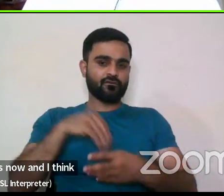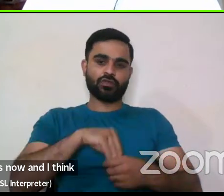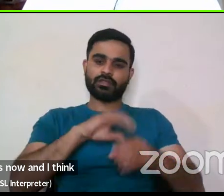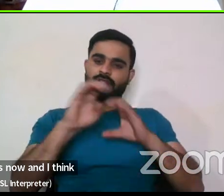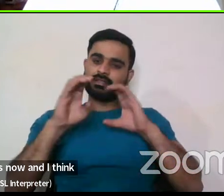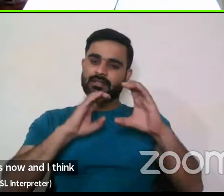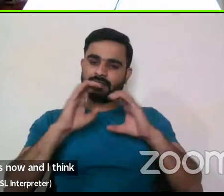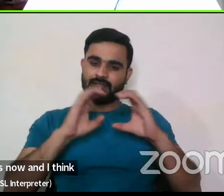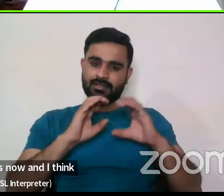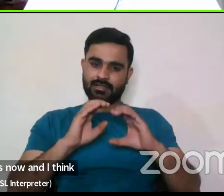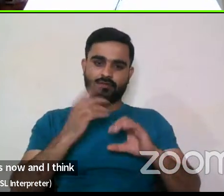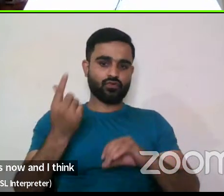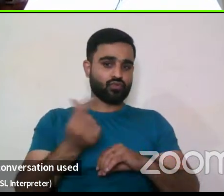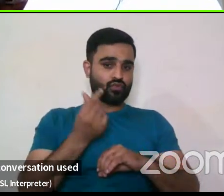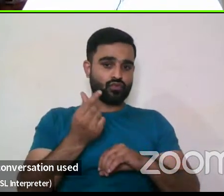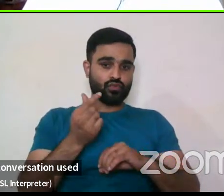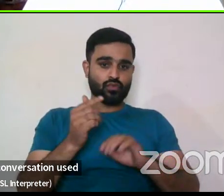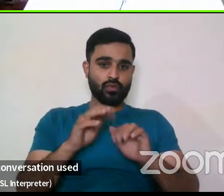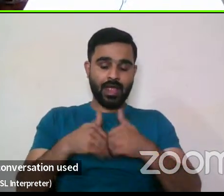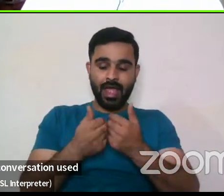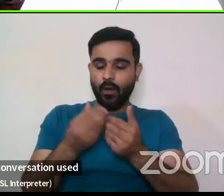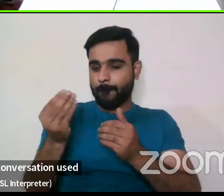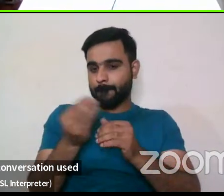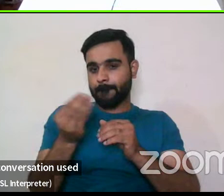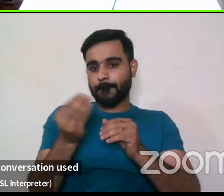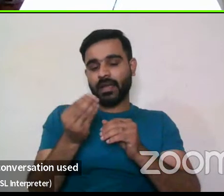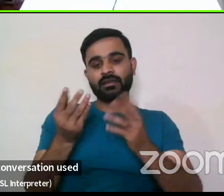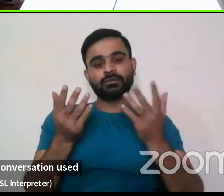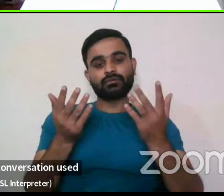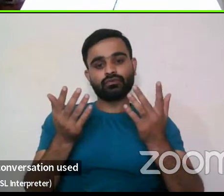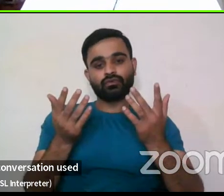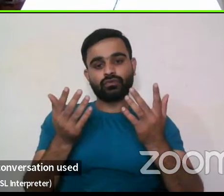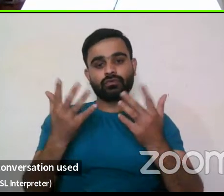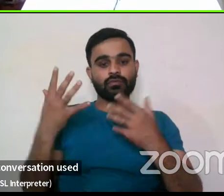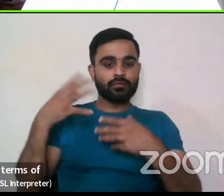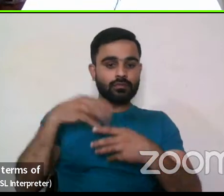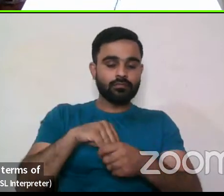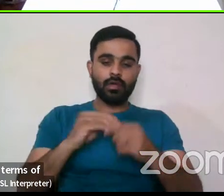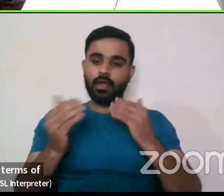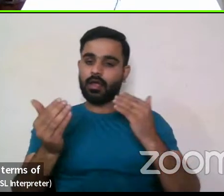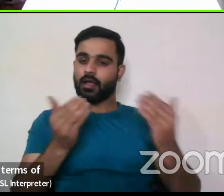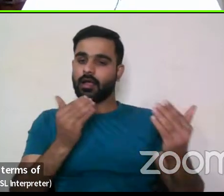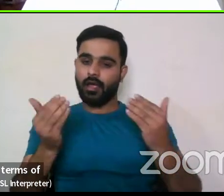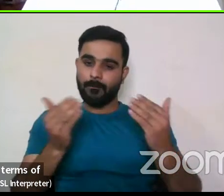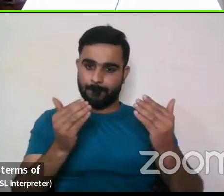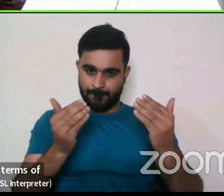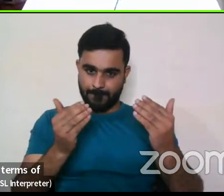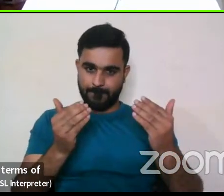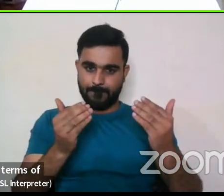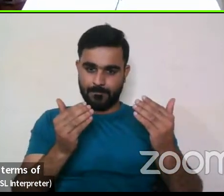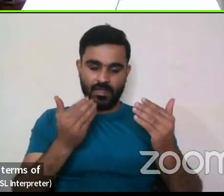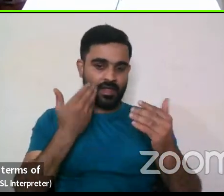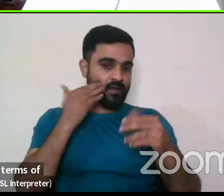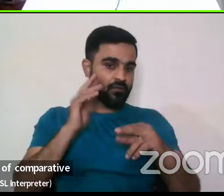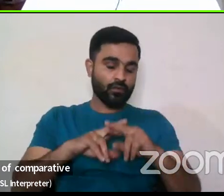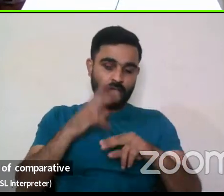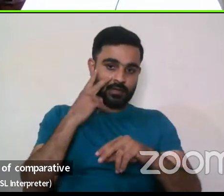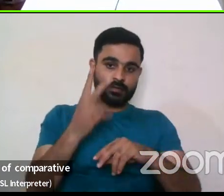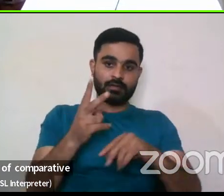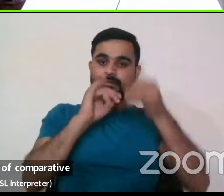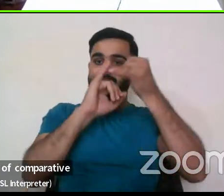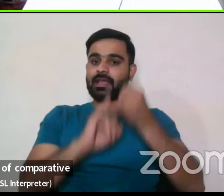conversation used to be that how little there is in terms of comparative literature when we look at South